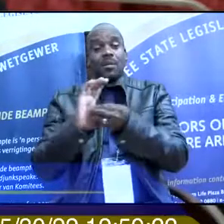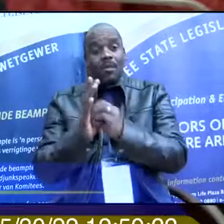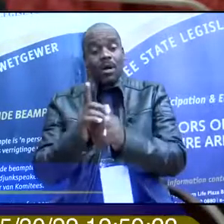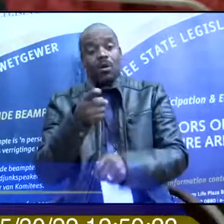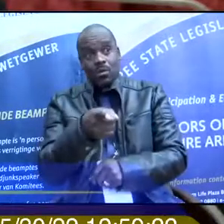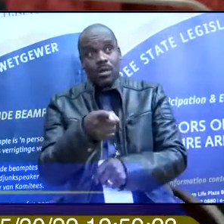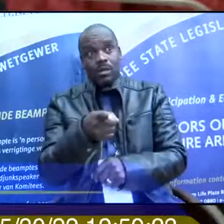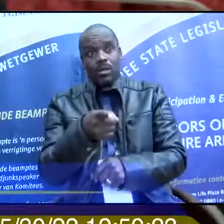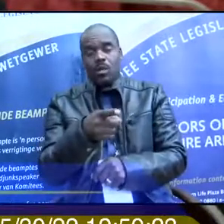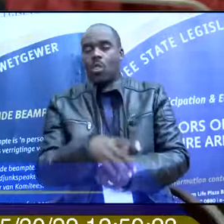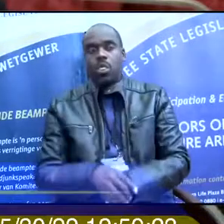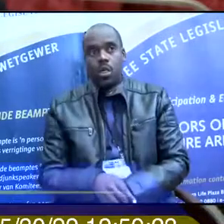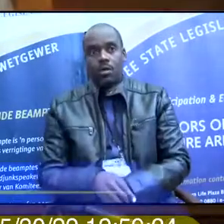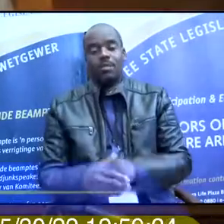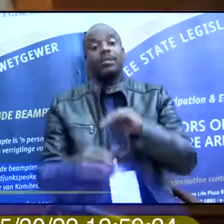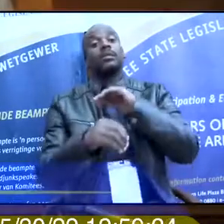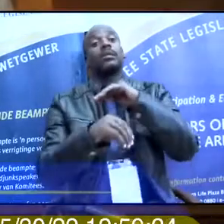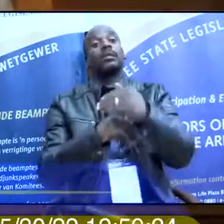safe